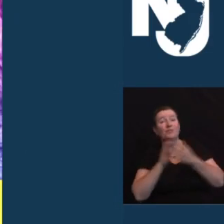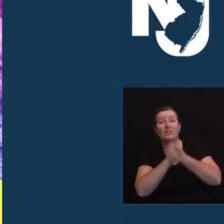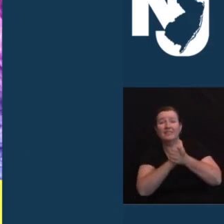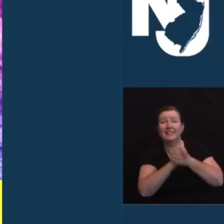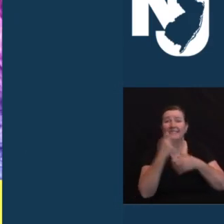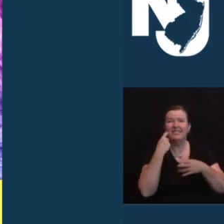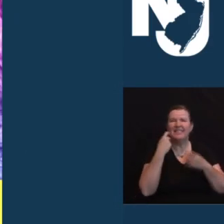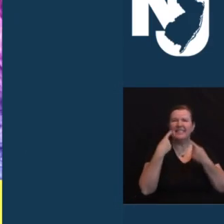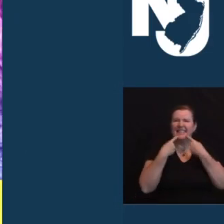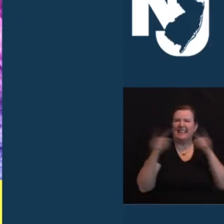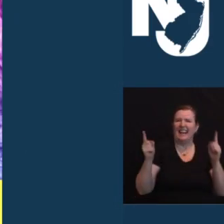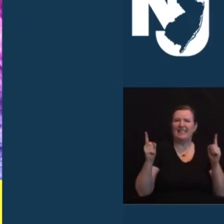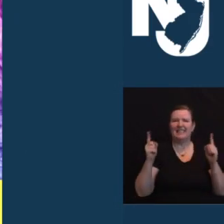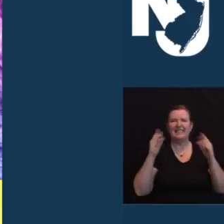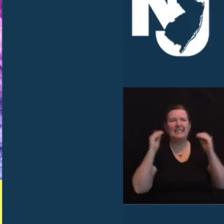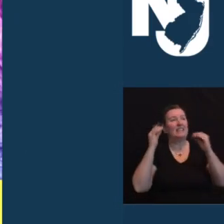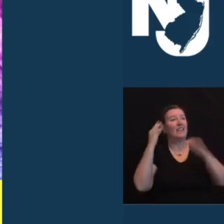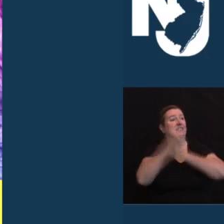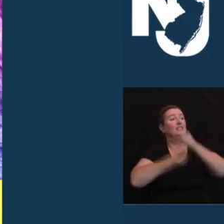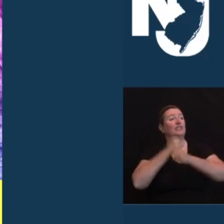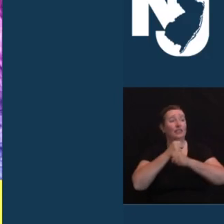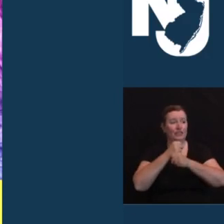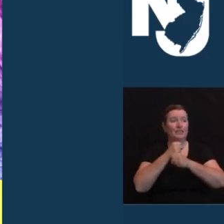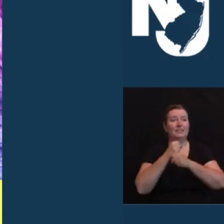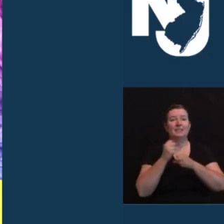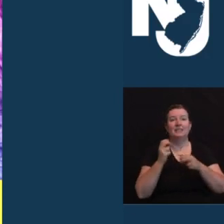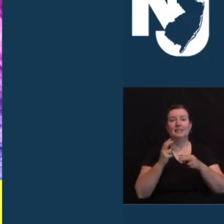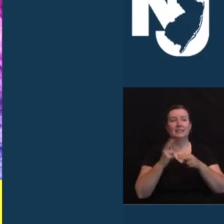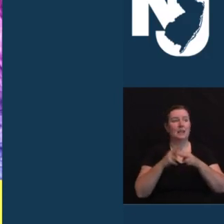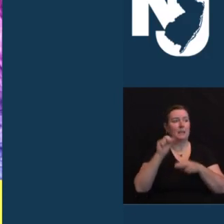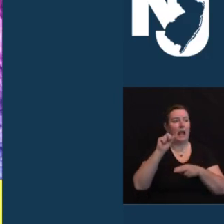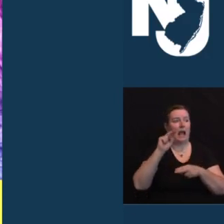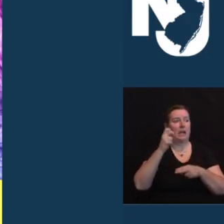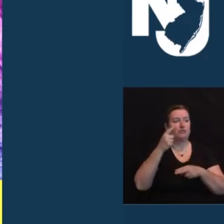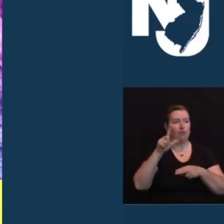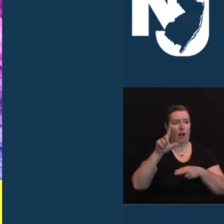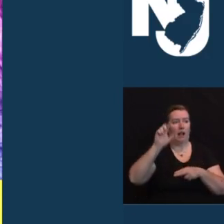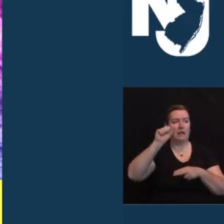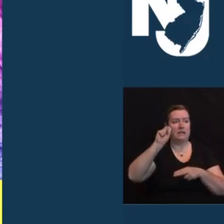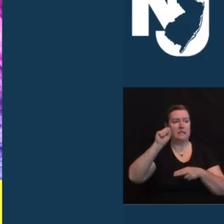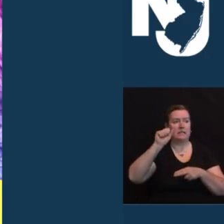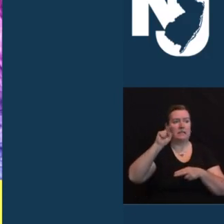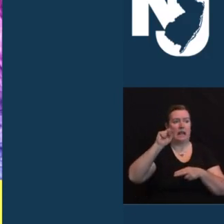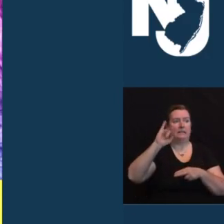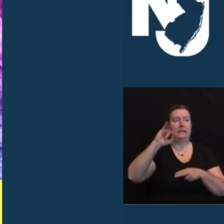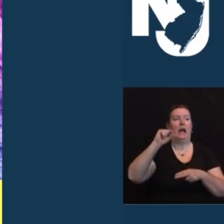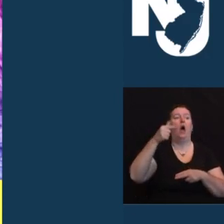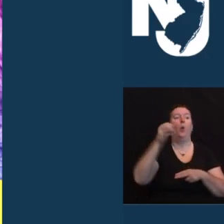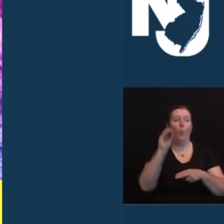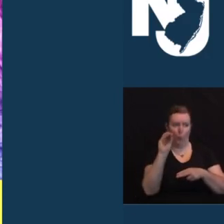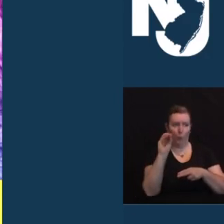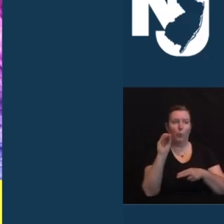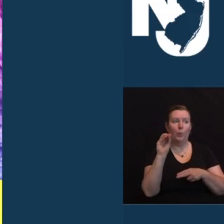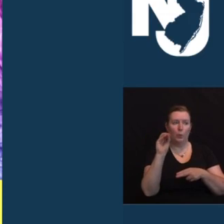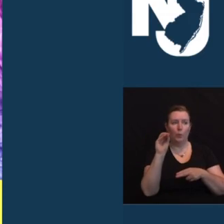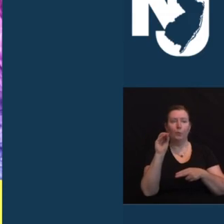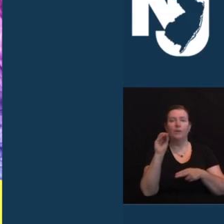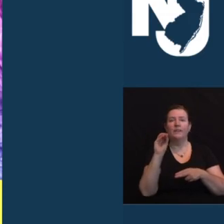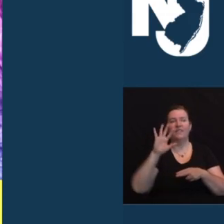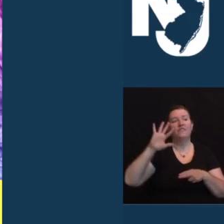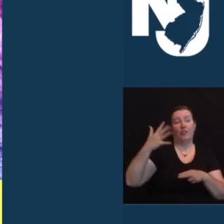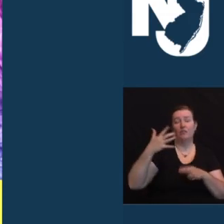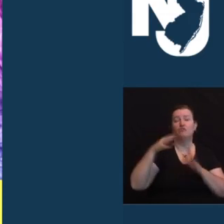Jersey Teacher of the Year, Angel Santiago. Mr. Santiago is a fifth grade teacher at the Loring